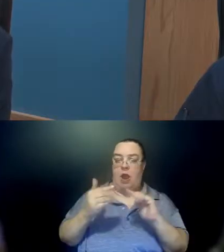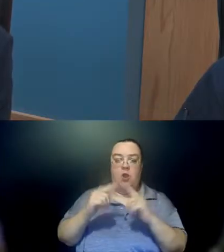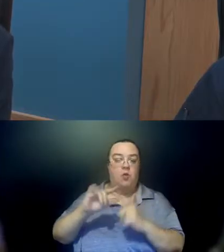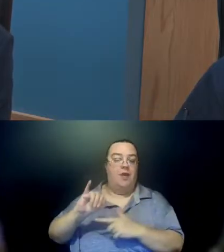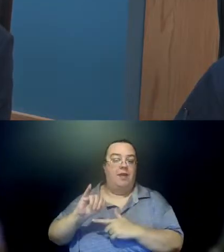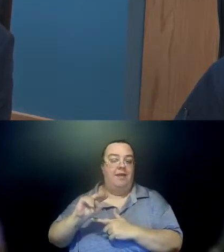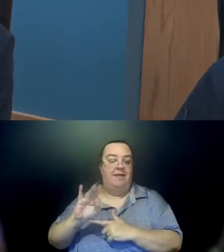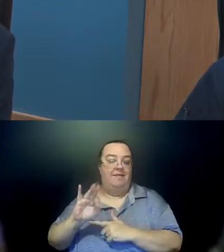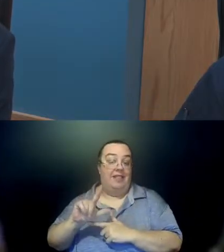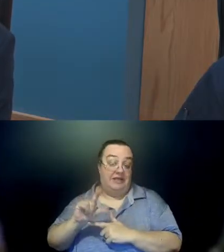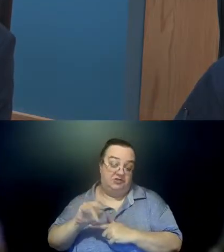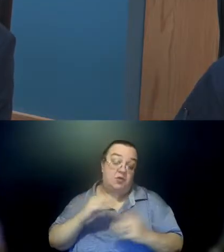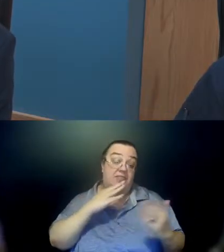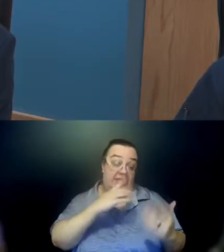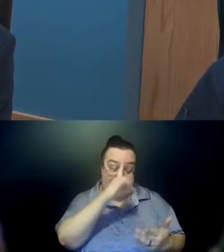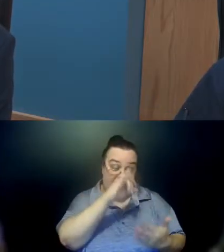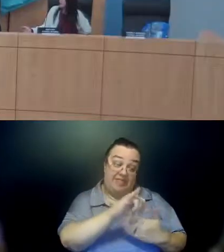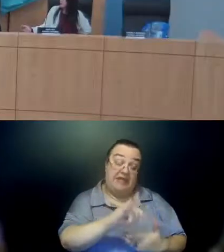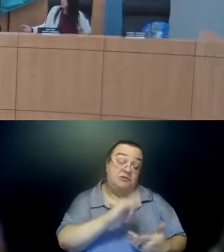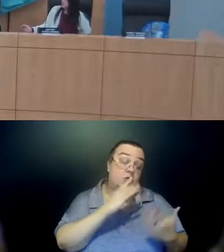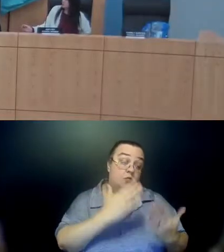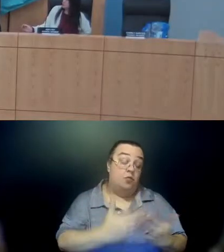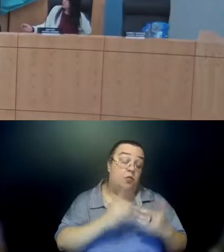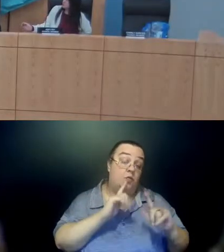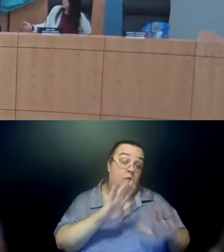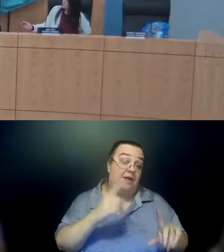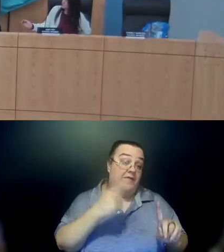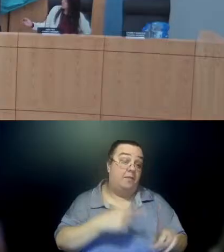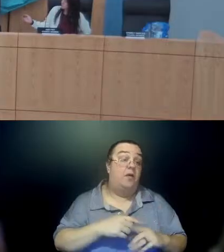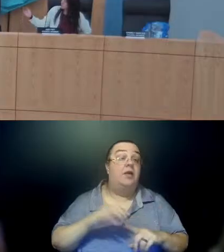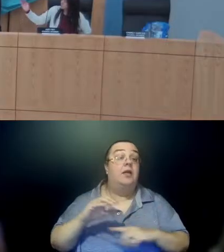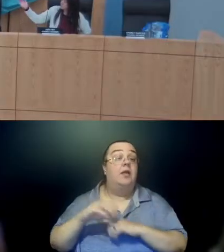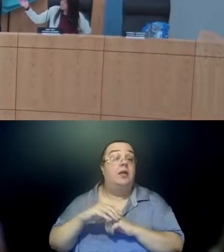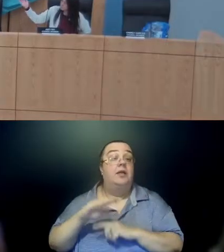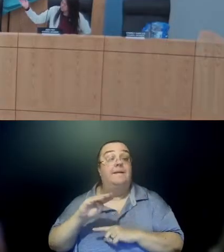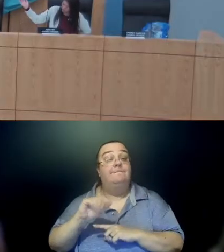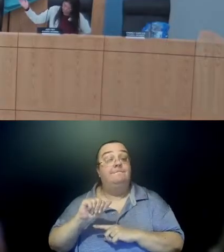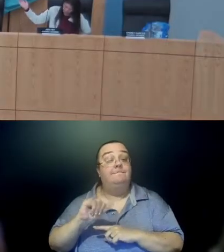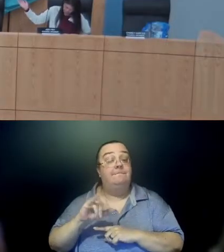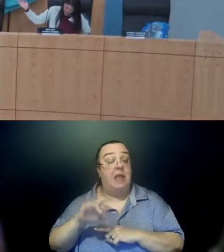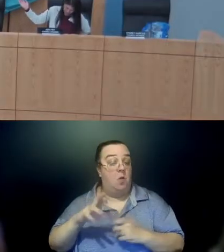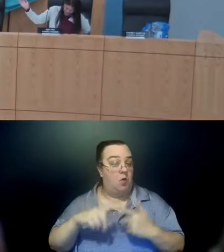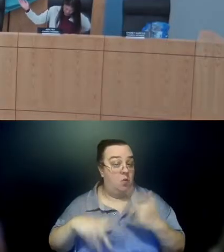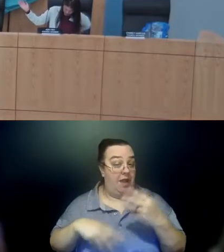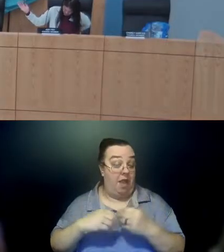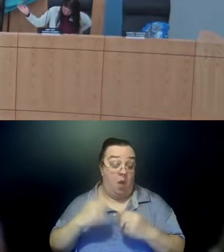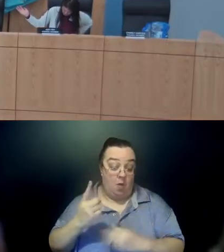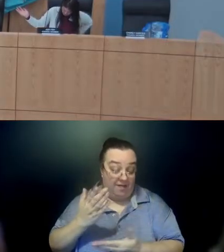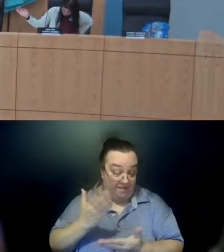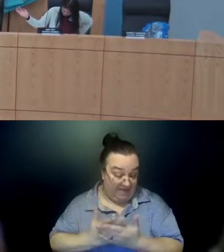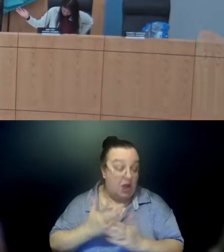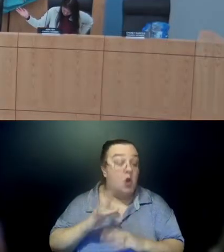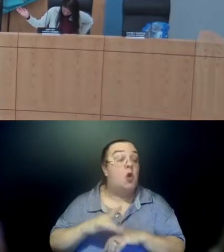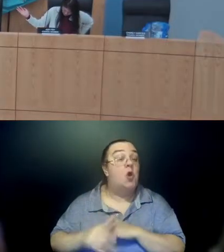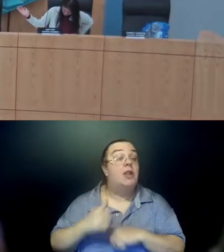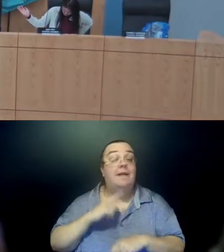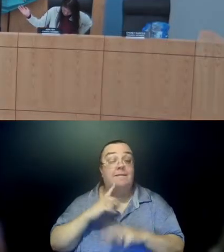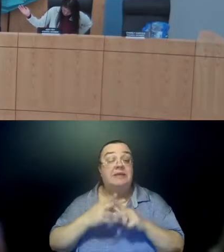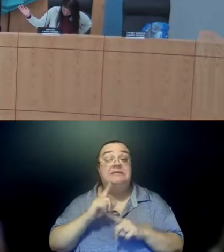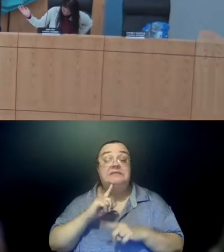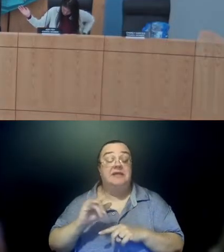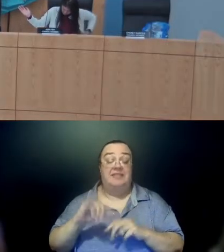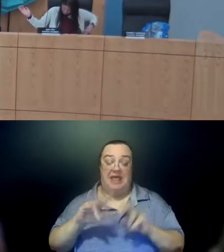So thank you for that. I think that was a wonderful point. So let me just add one fact. Earlier, I said the assessable base is